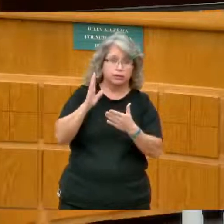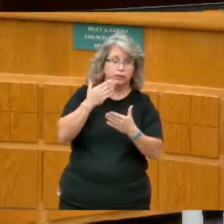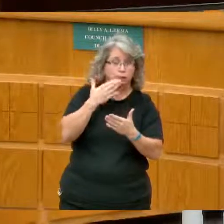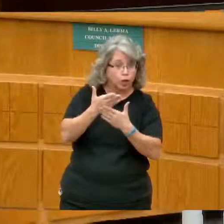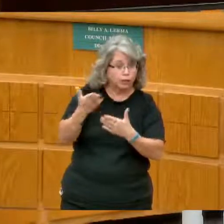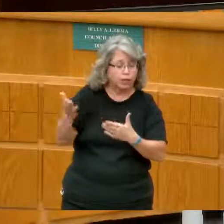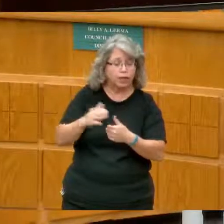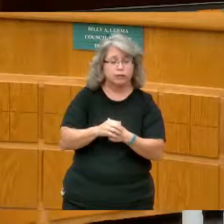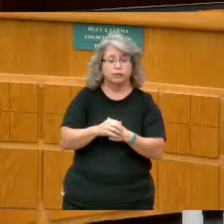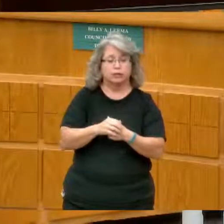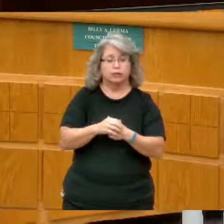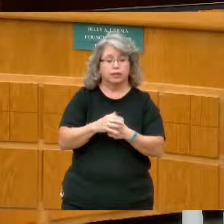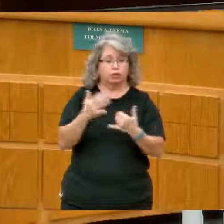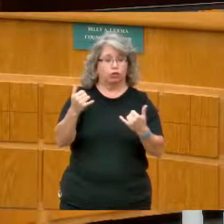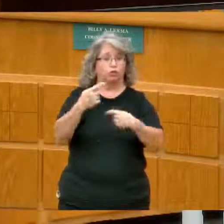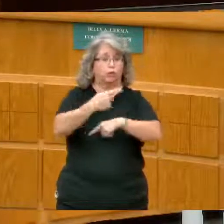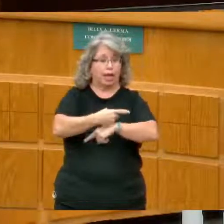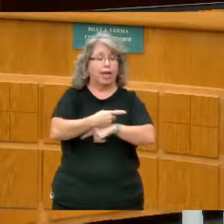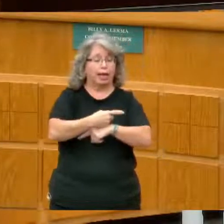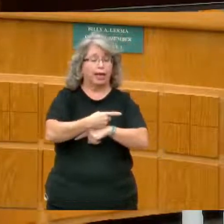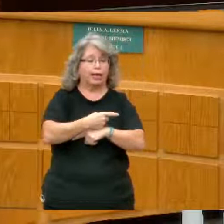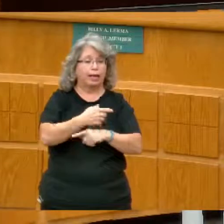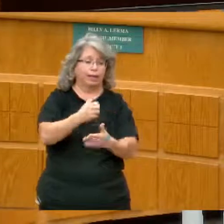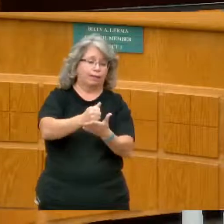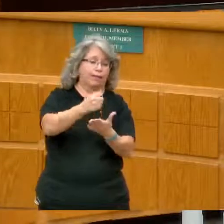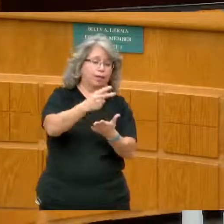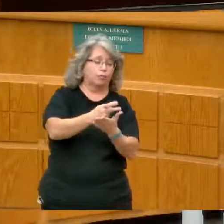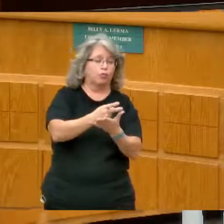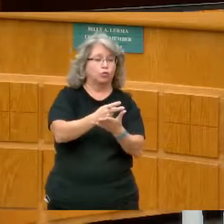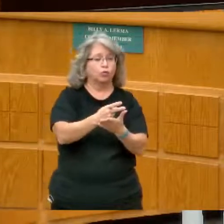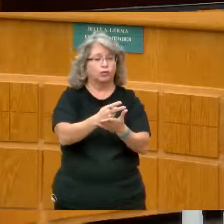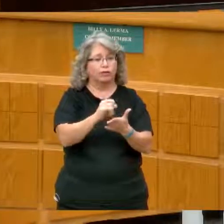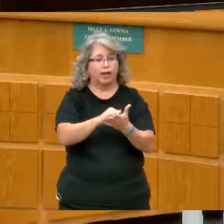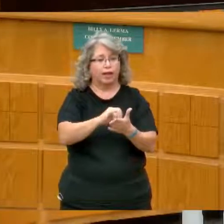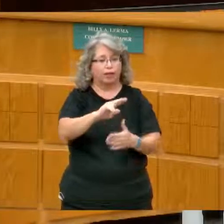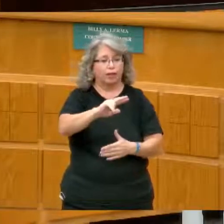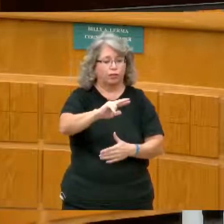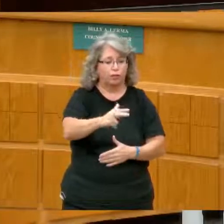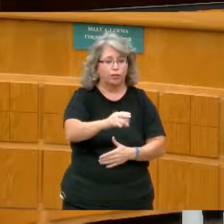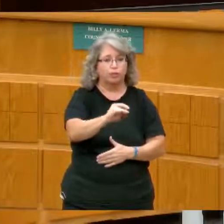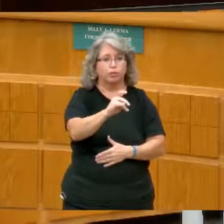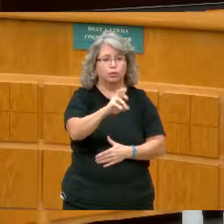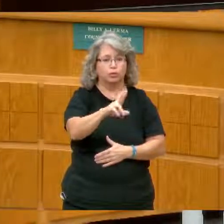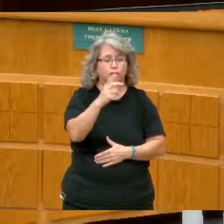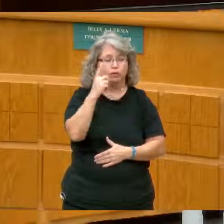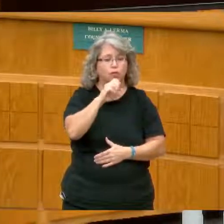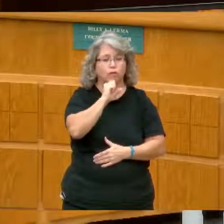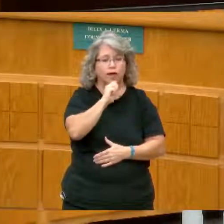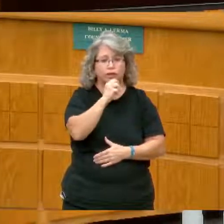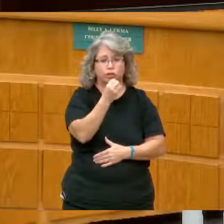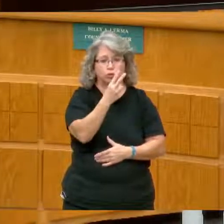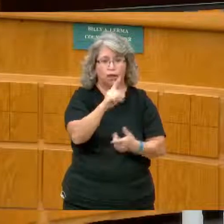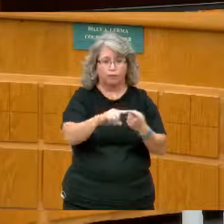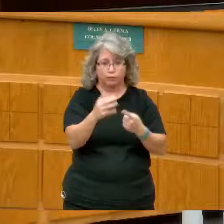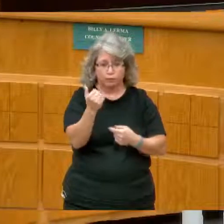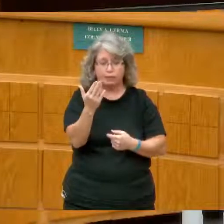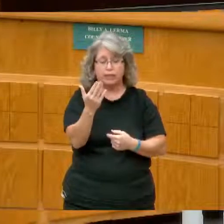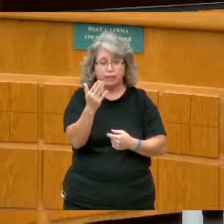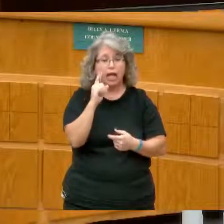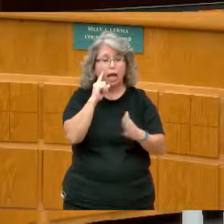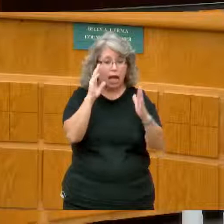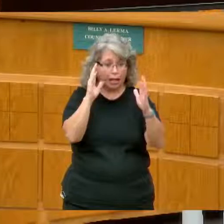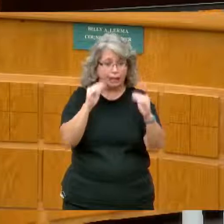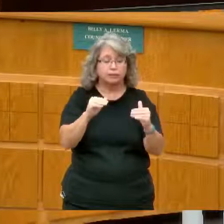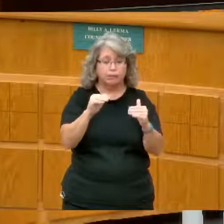but expanding that single booster dose to those 12 to 15-year-olds, I do expect our La Palmera Mall to be busy. I